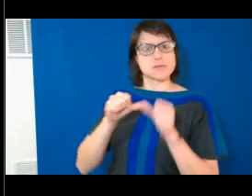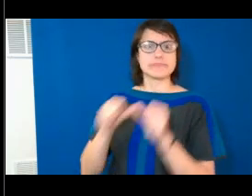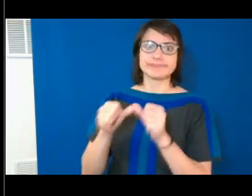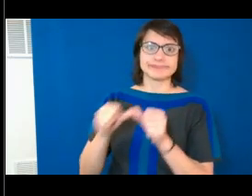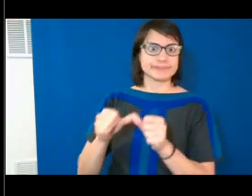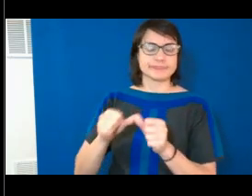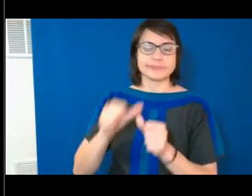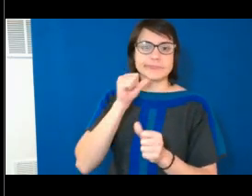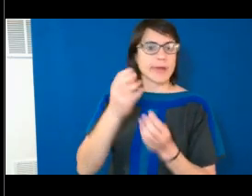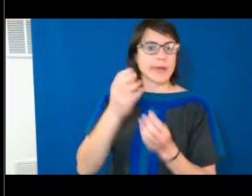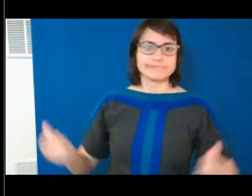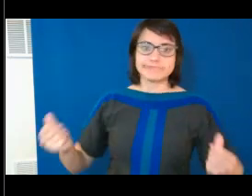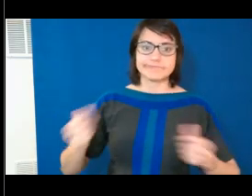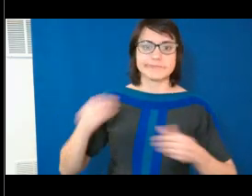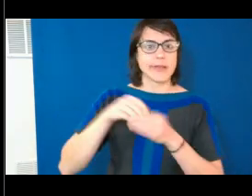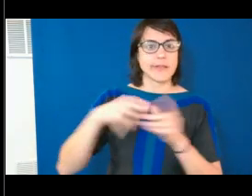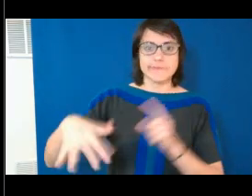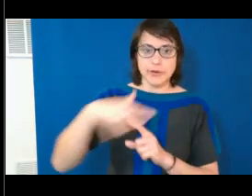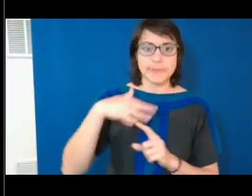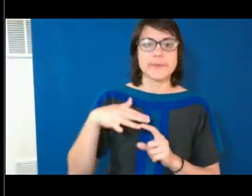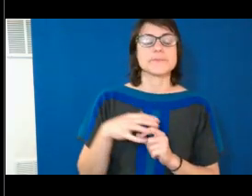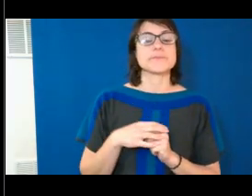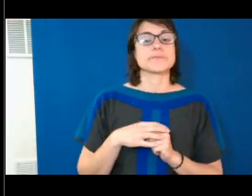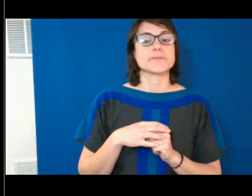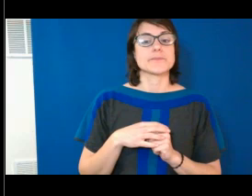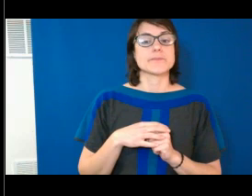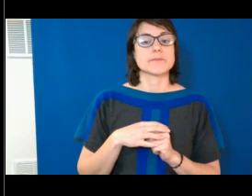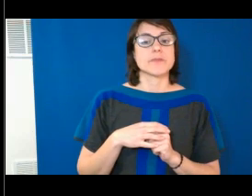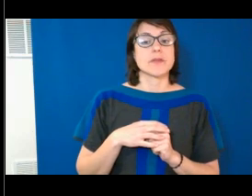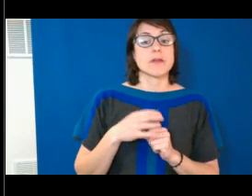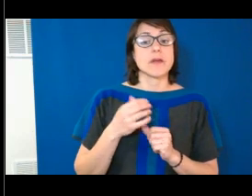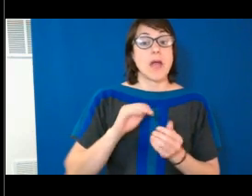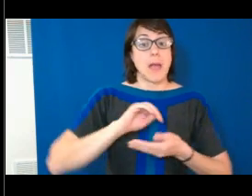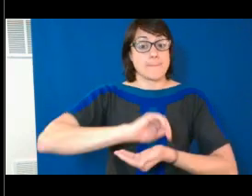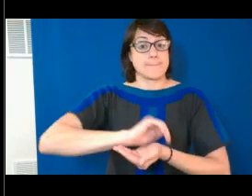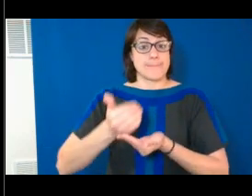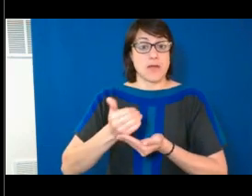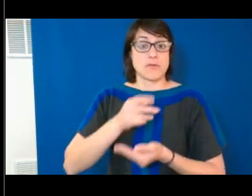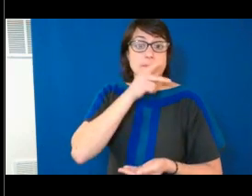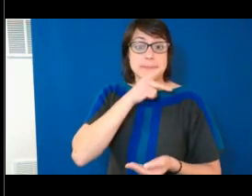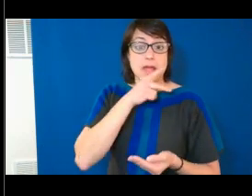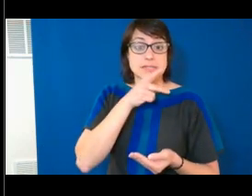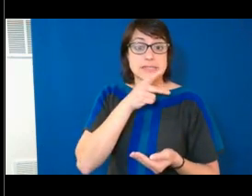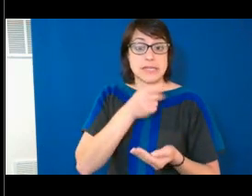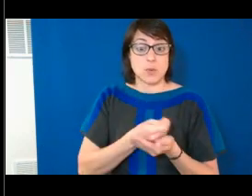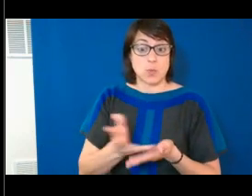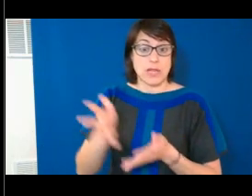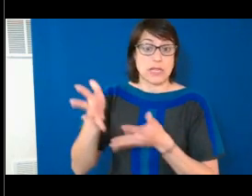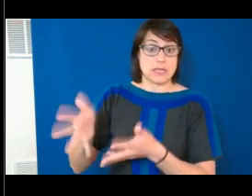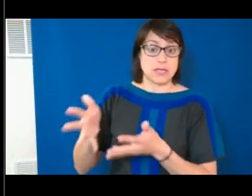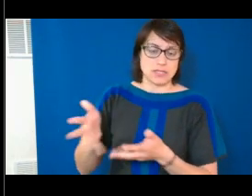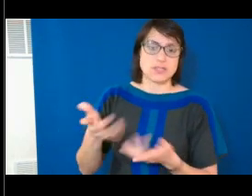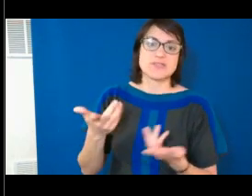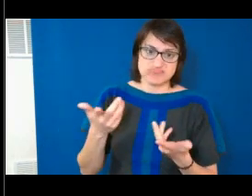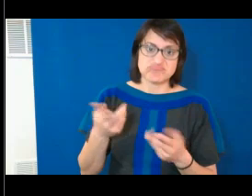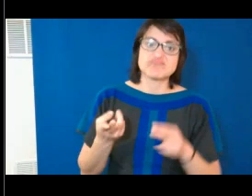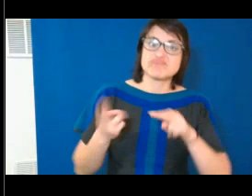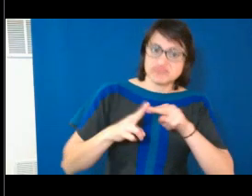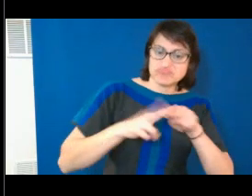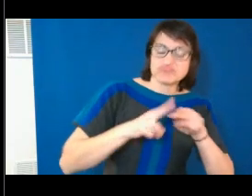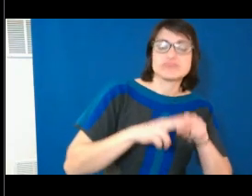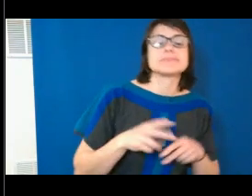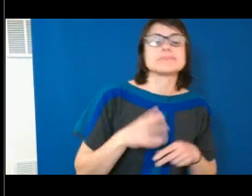environment. Rates of plastic waste are increasing, and I do want to mention that some of the other common materials that we are addressing